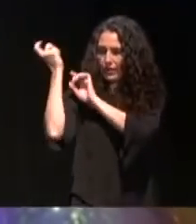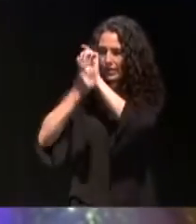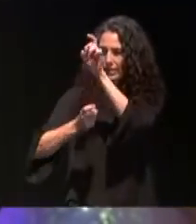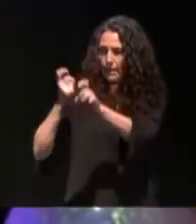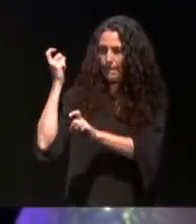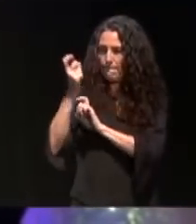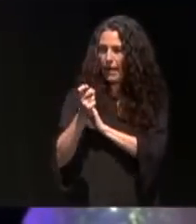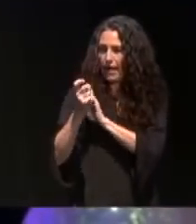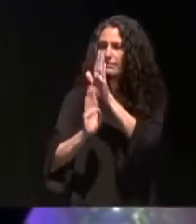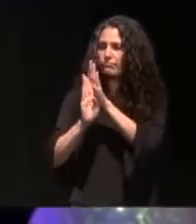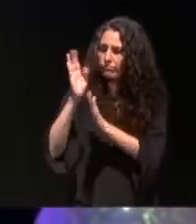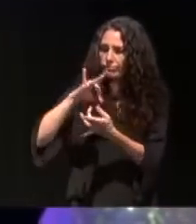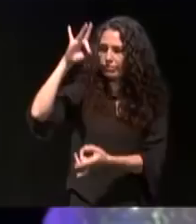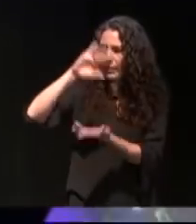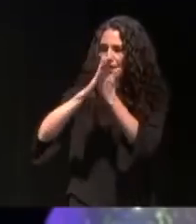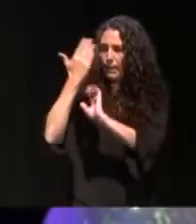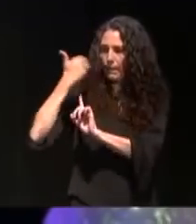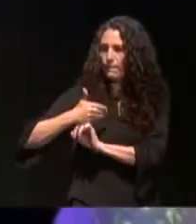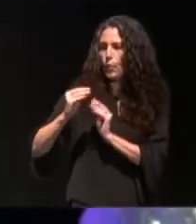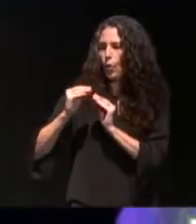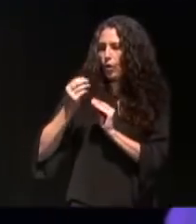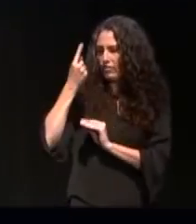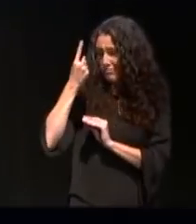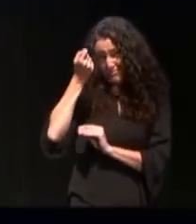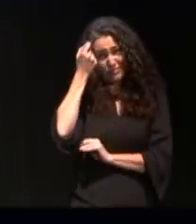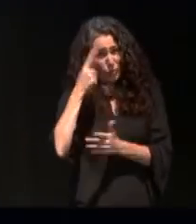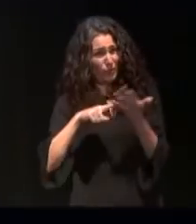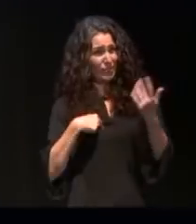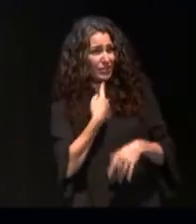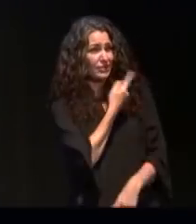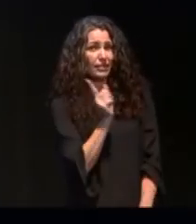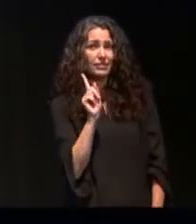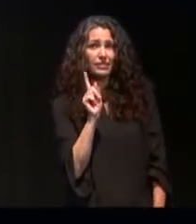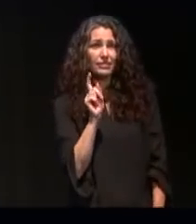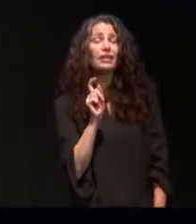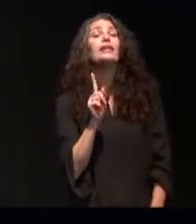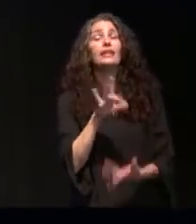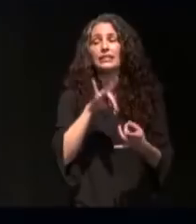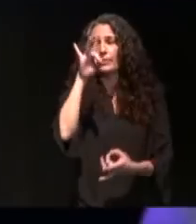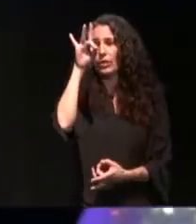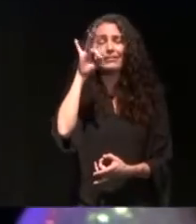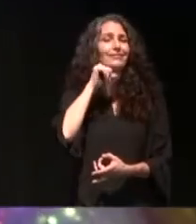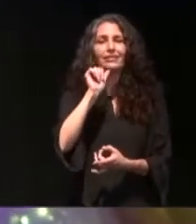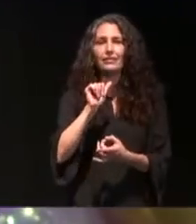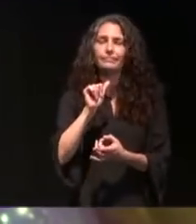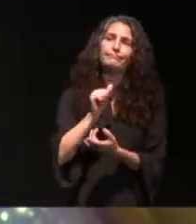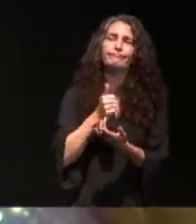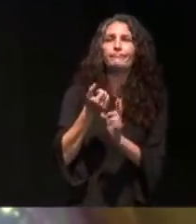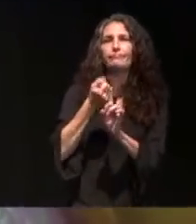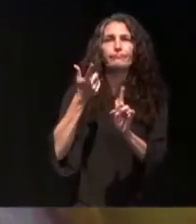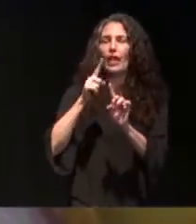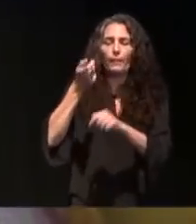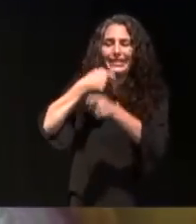of your spirit. And you become more yourself. Understand what I just said there. The spirit does not evolve. The spirit